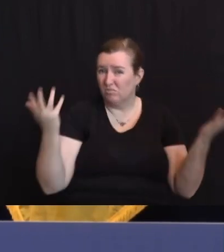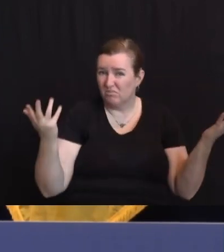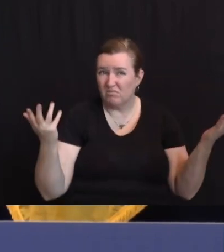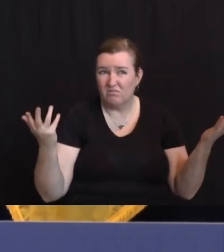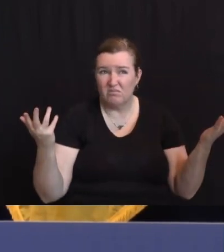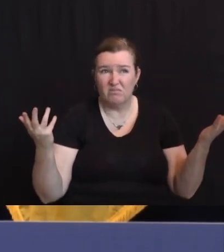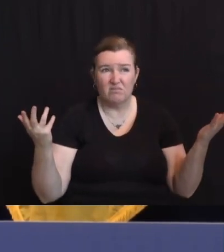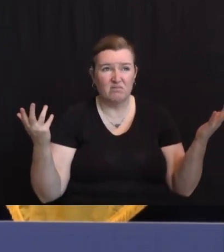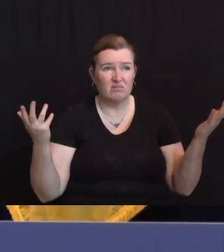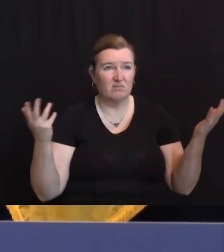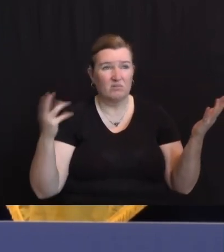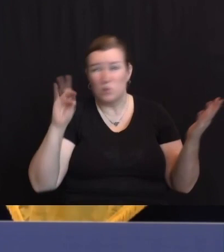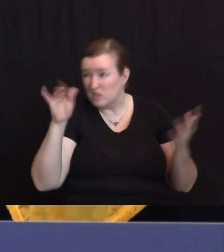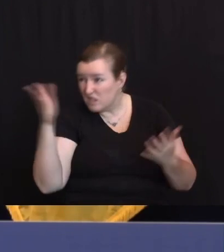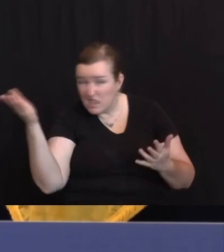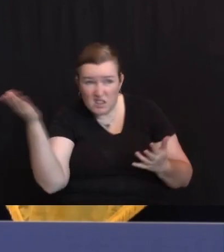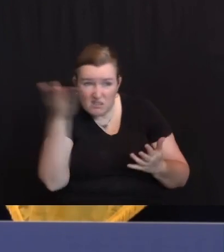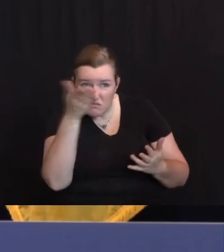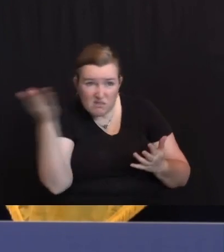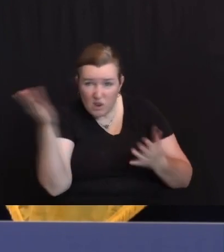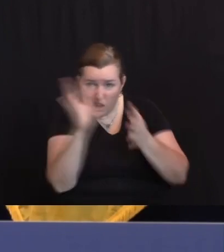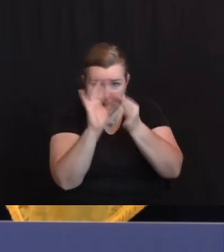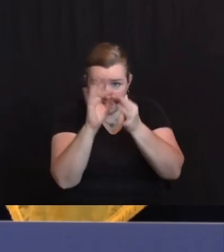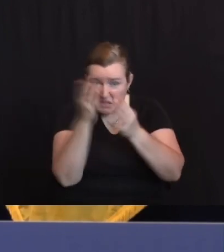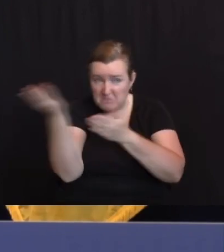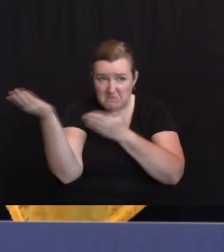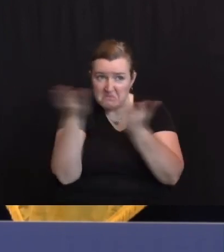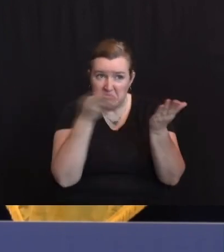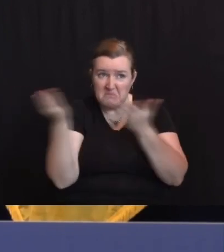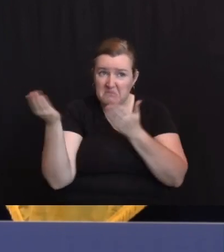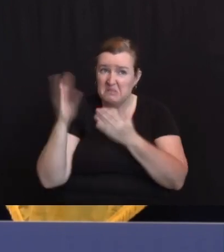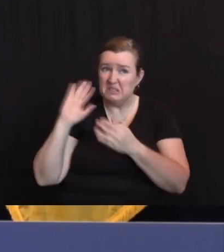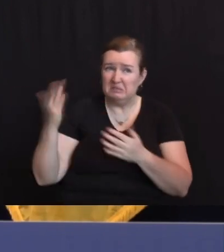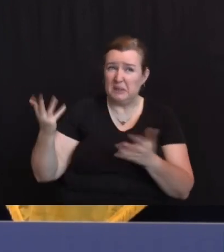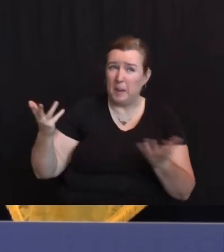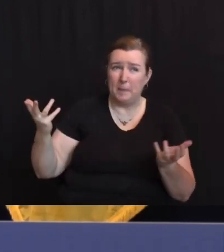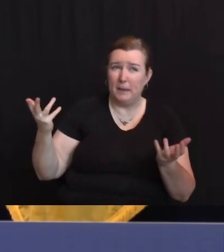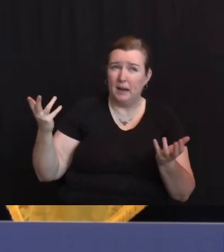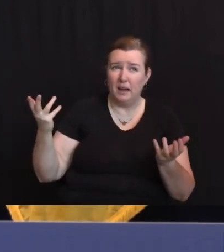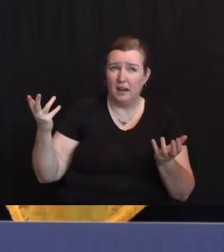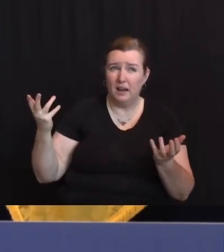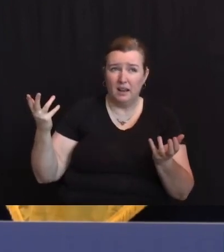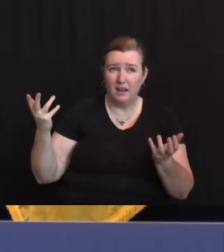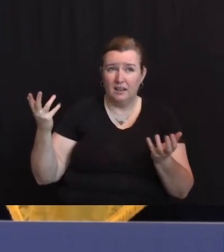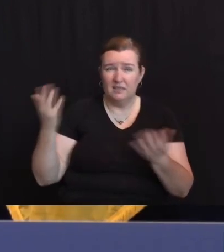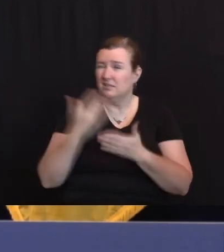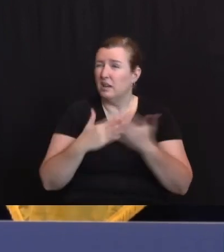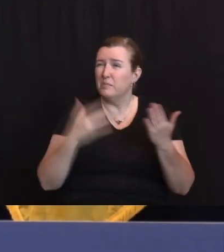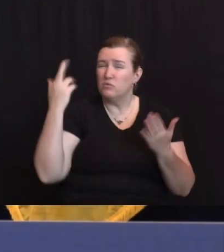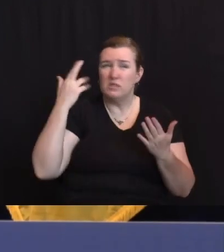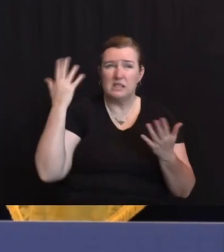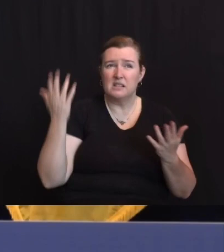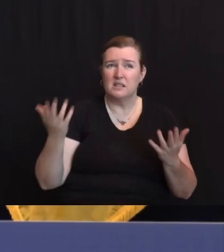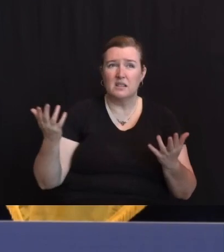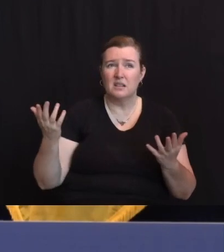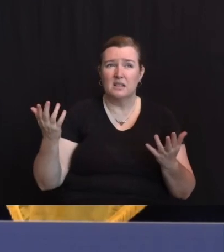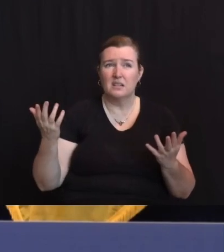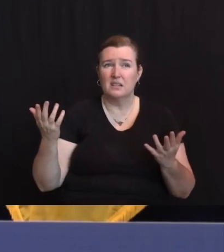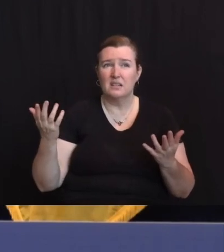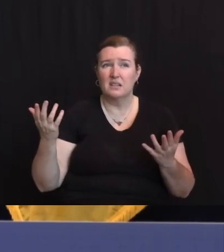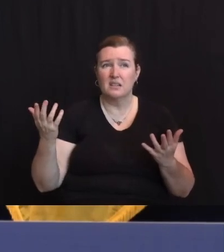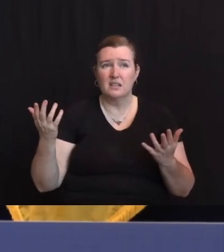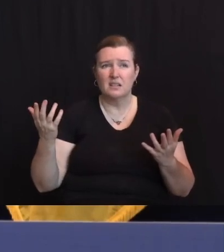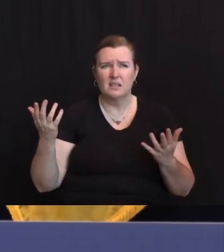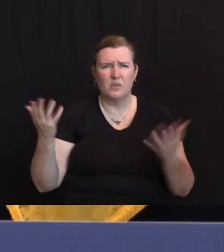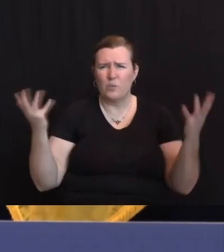in on that. Because it certainly seems like, for some reason, what's the disconnect here